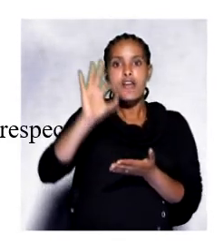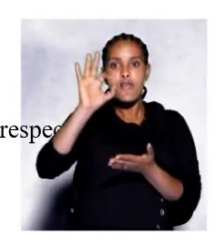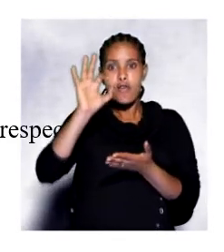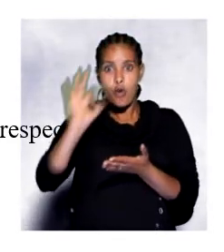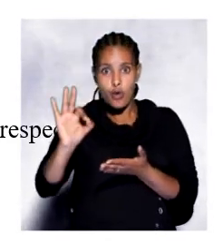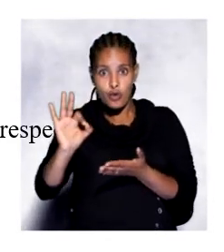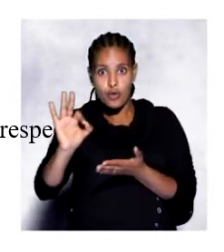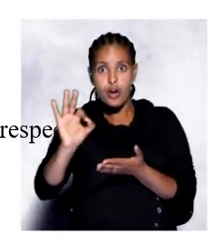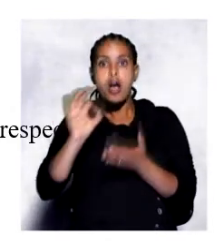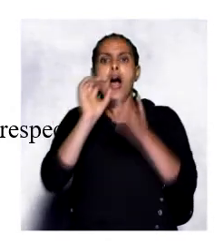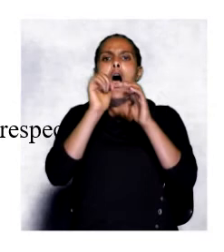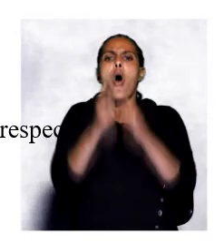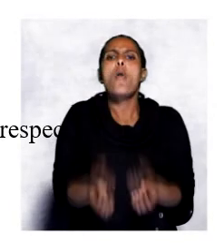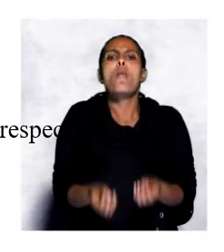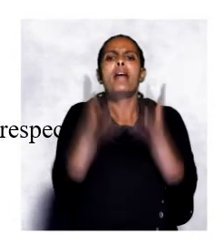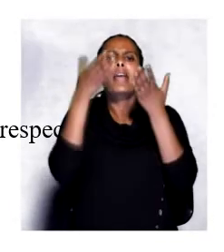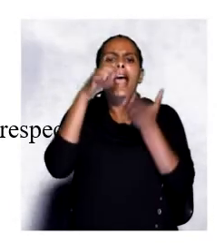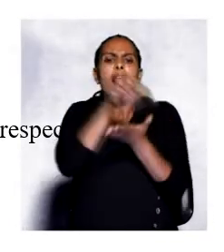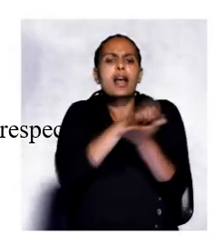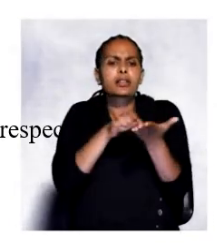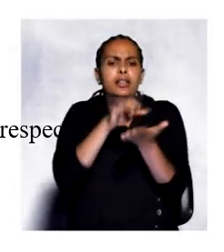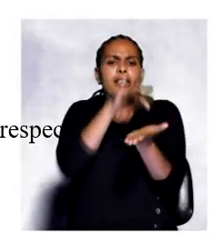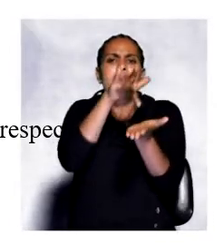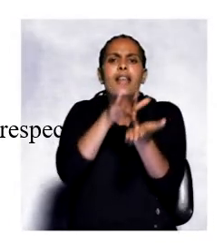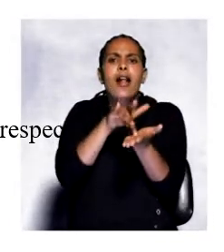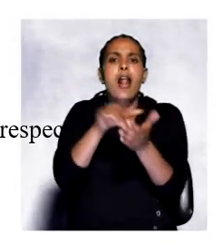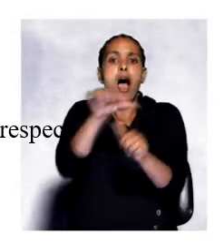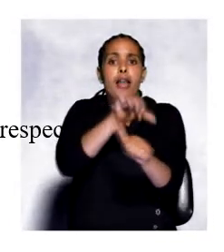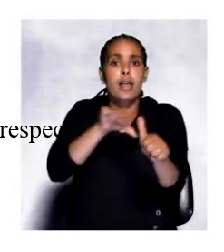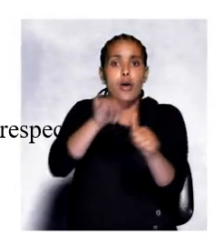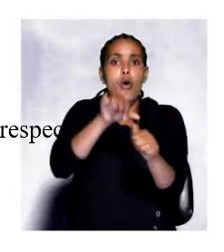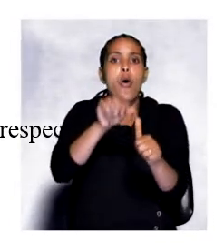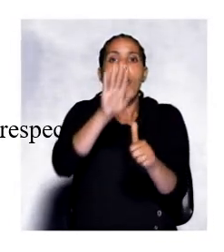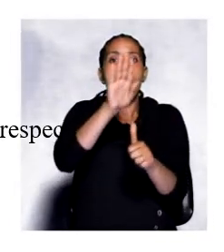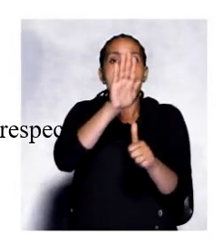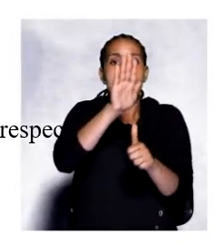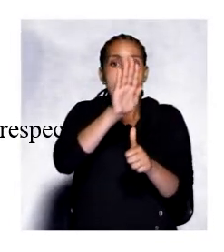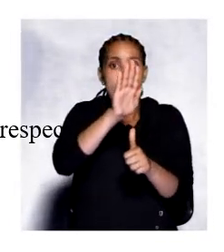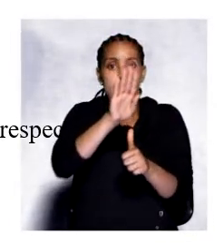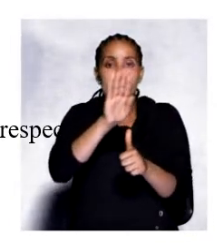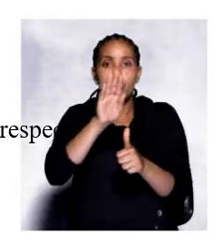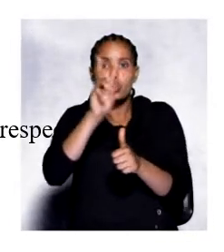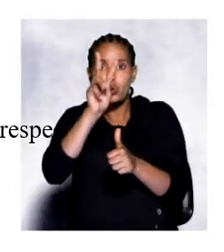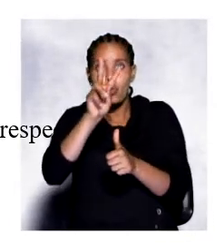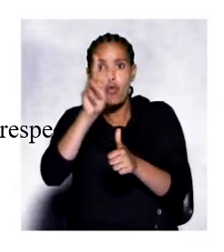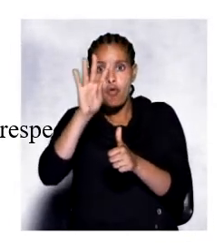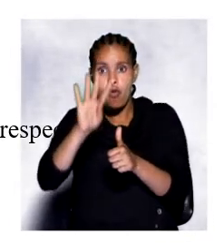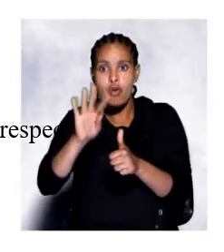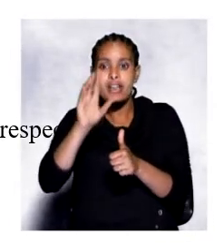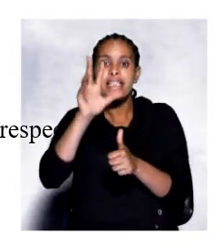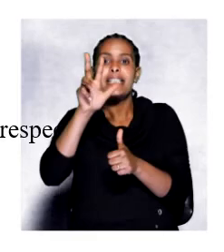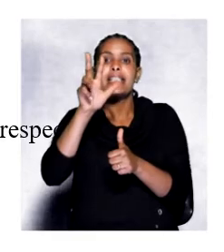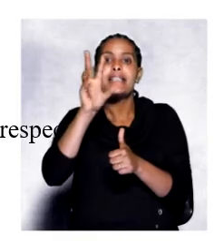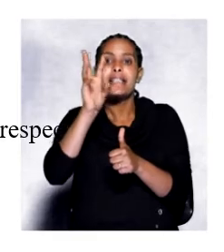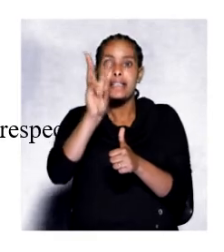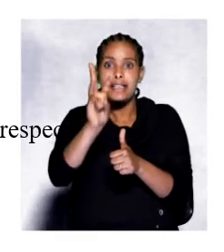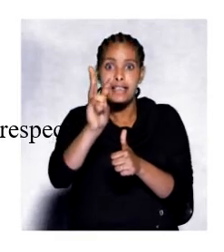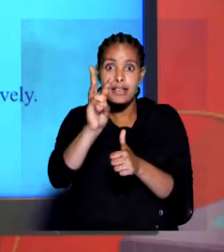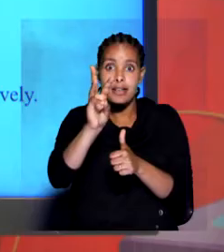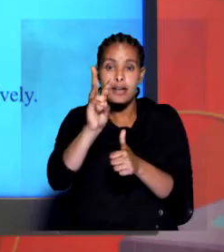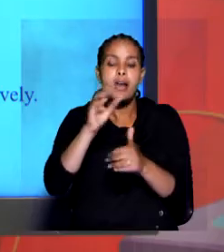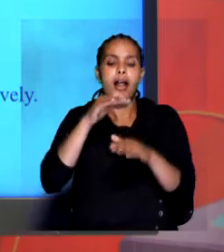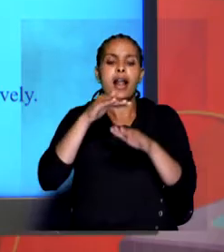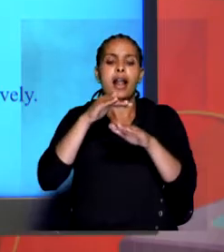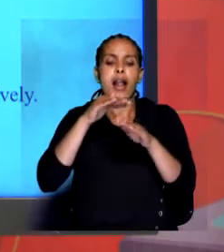Fluorine. How many electrons are there on the central atom? Boron, 2, 4, 6. Less than